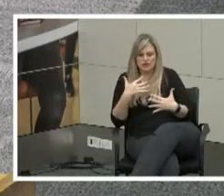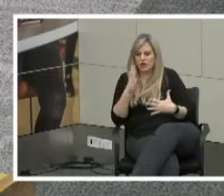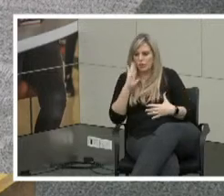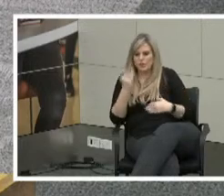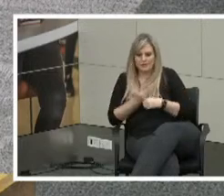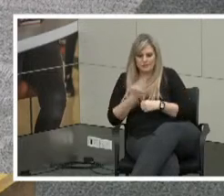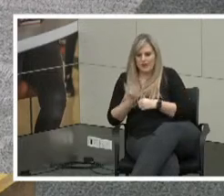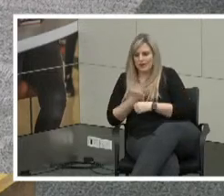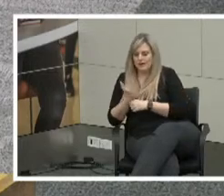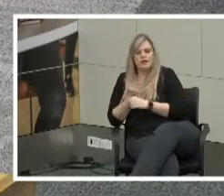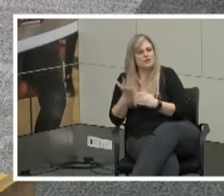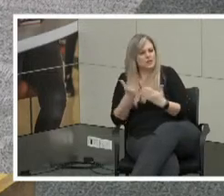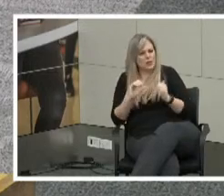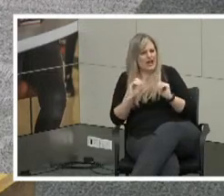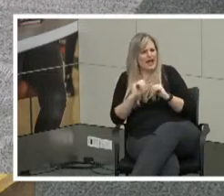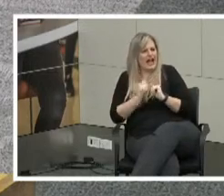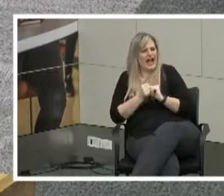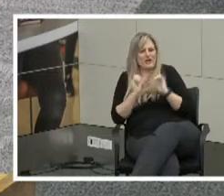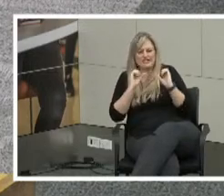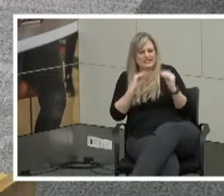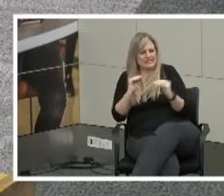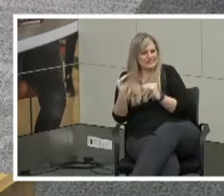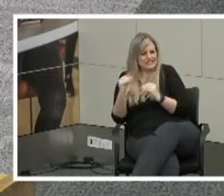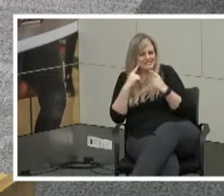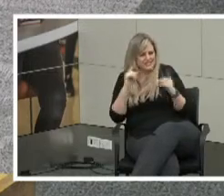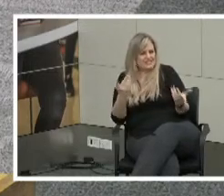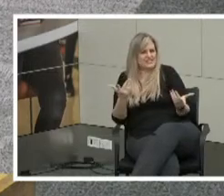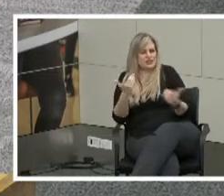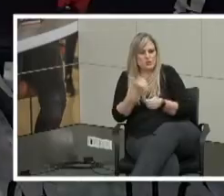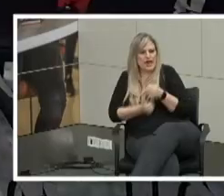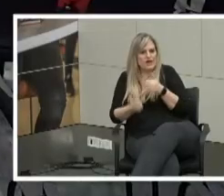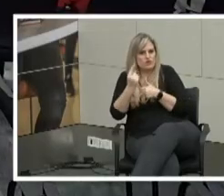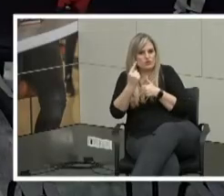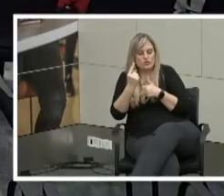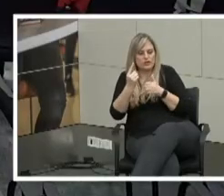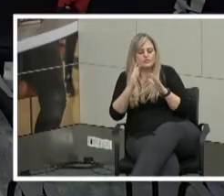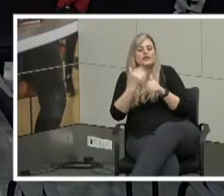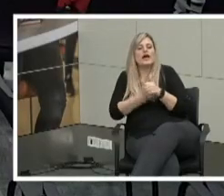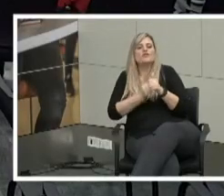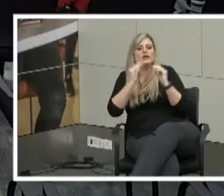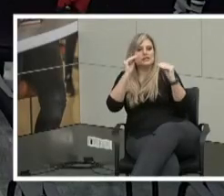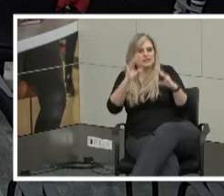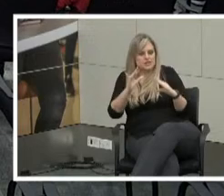their jobs how is that possible